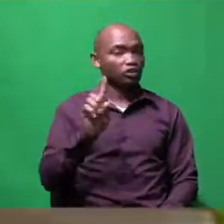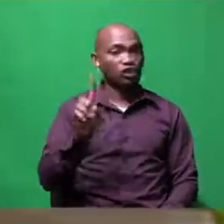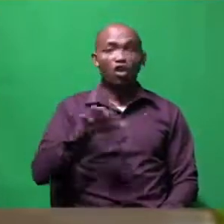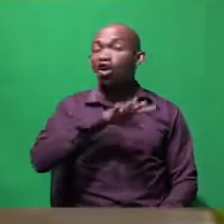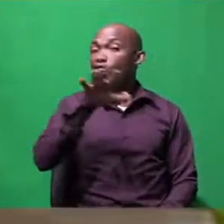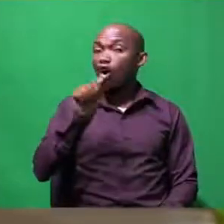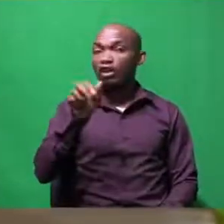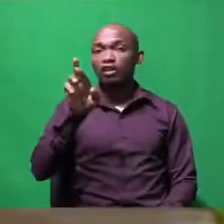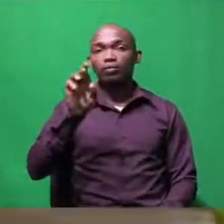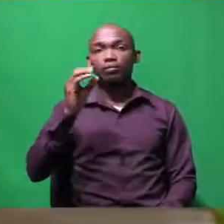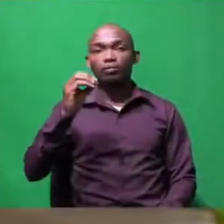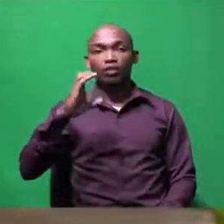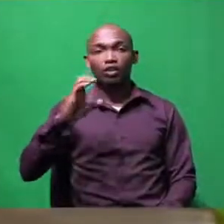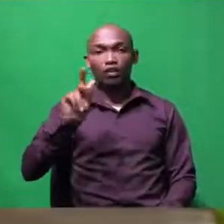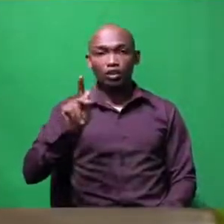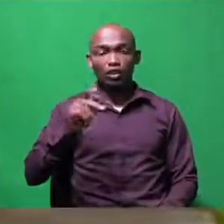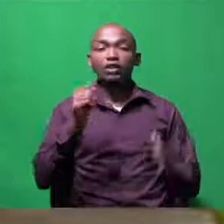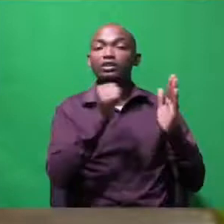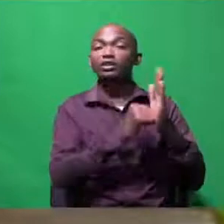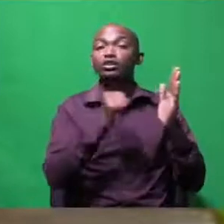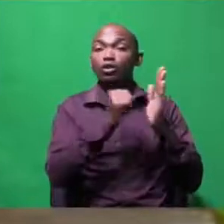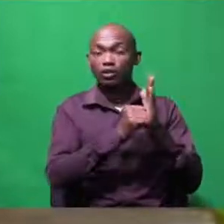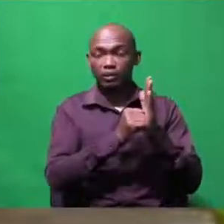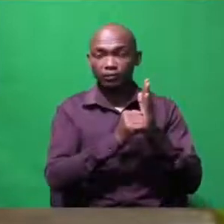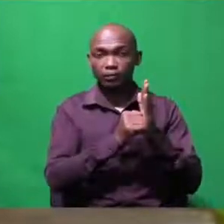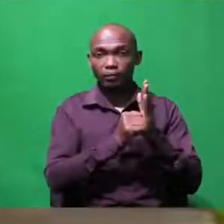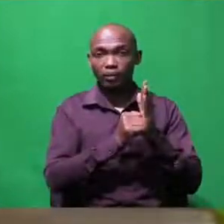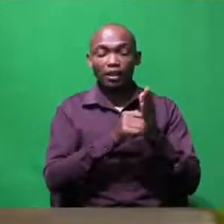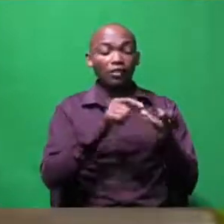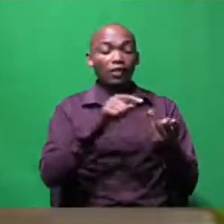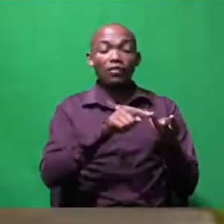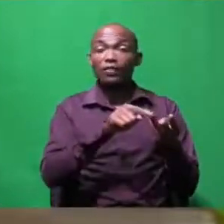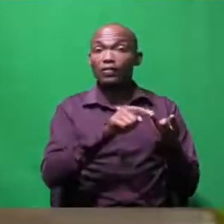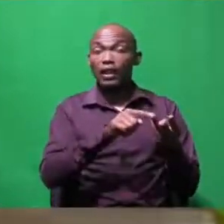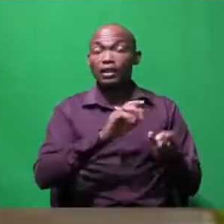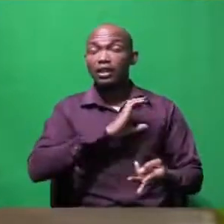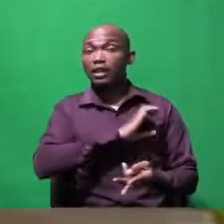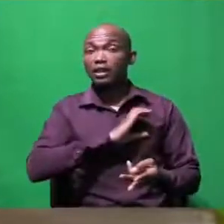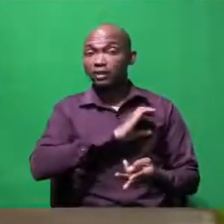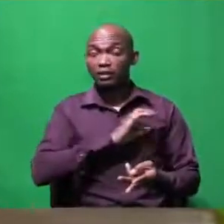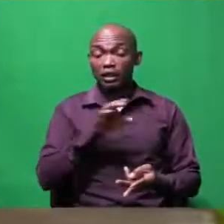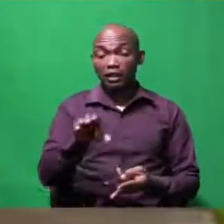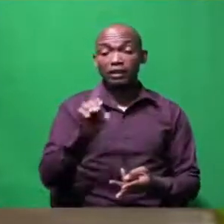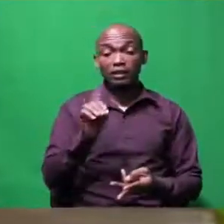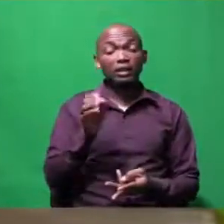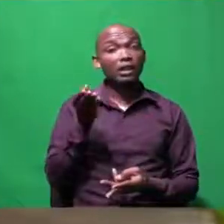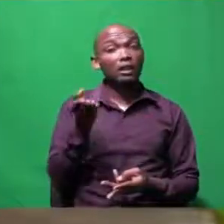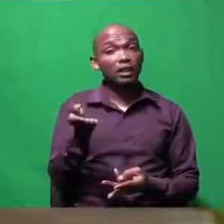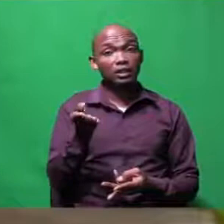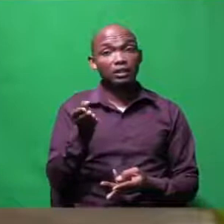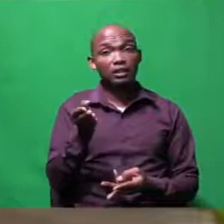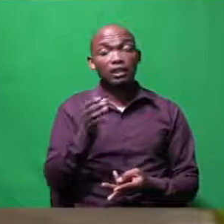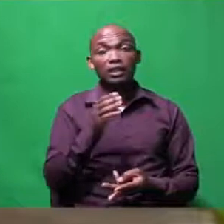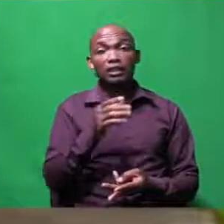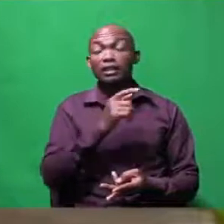characteristic. The third characteristics, also let us take these types of rock,